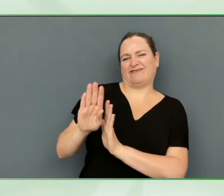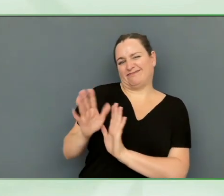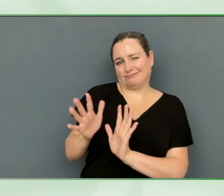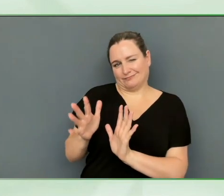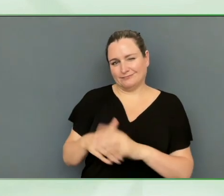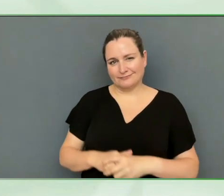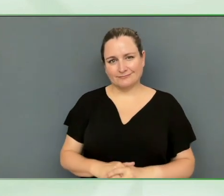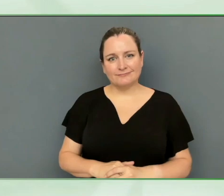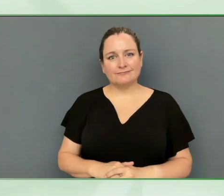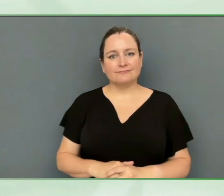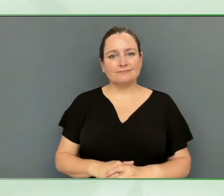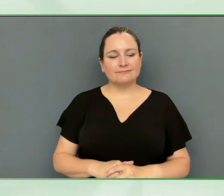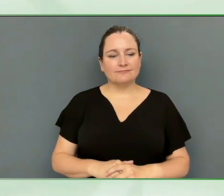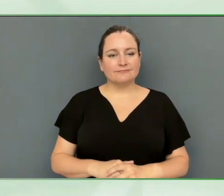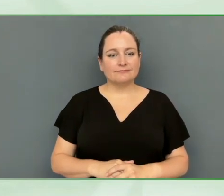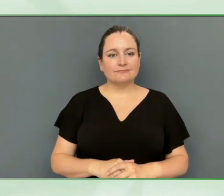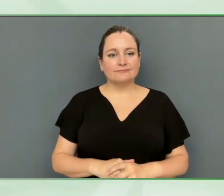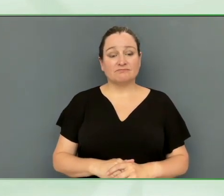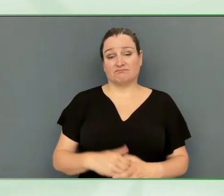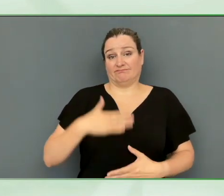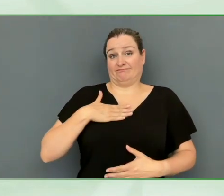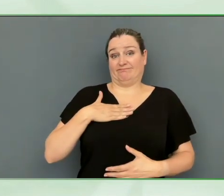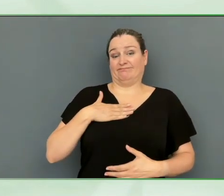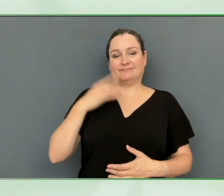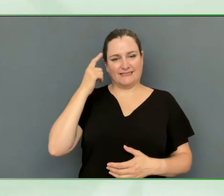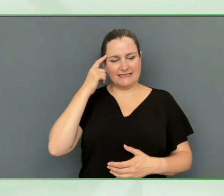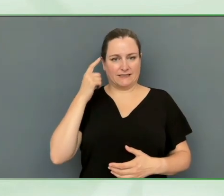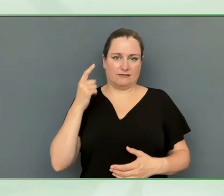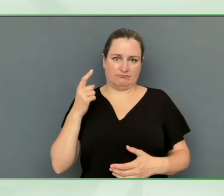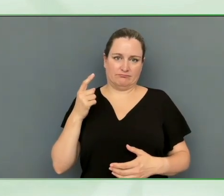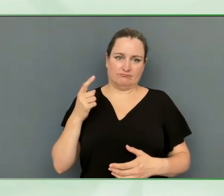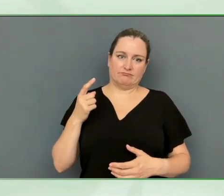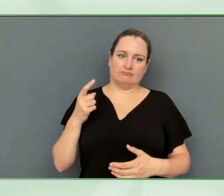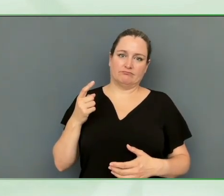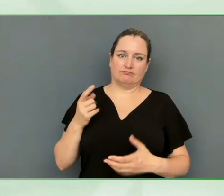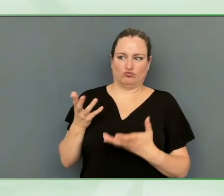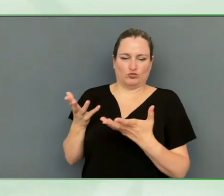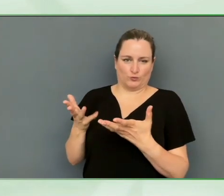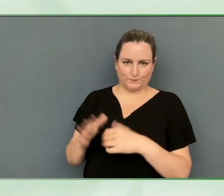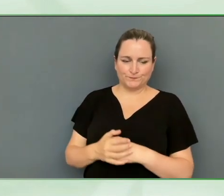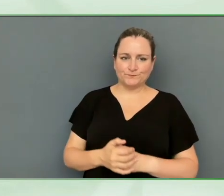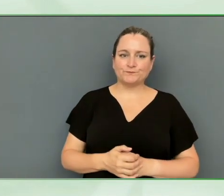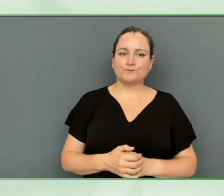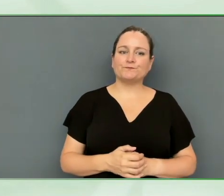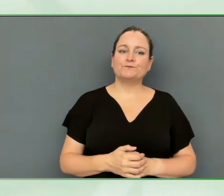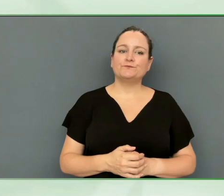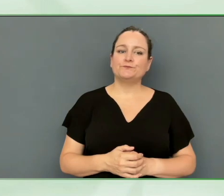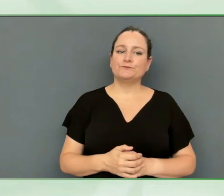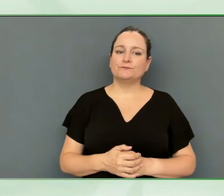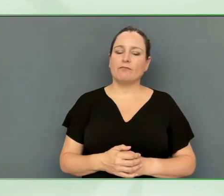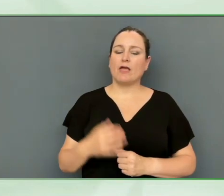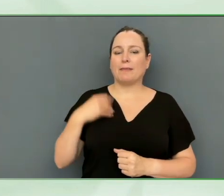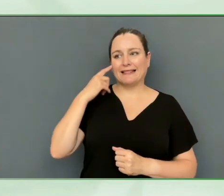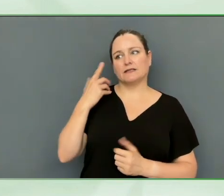my perspective, how I look at what should be done. And really practical things are accessibility,